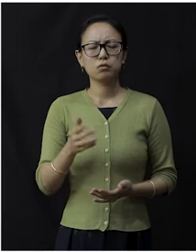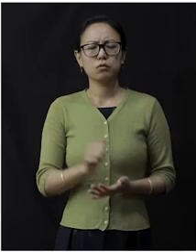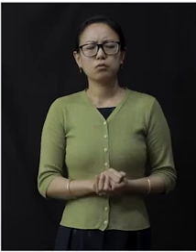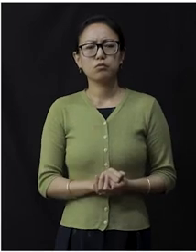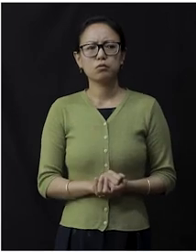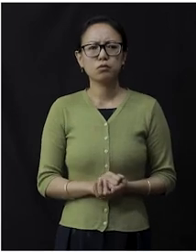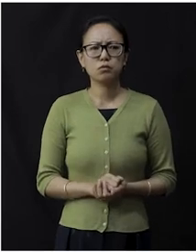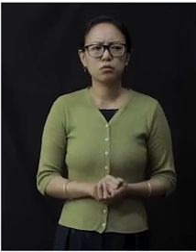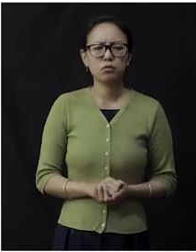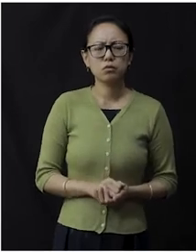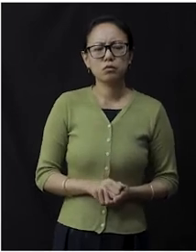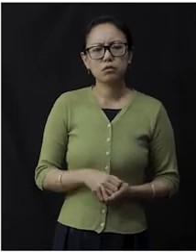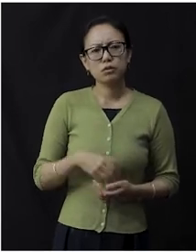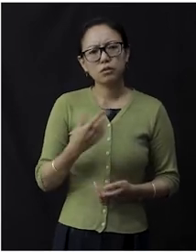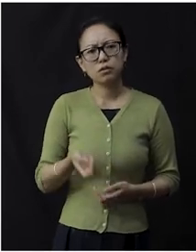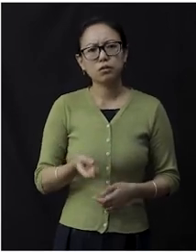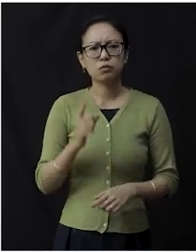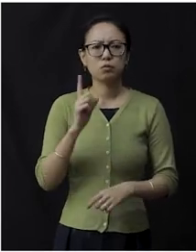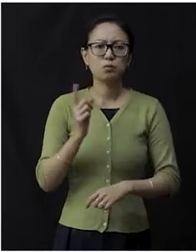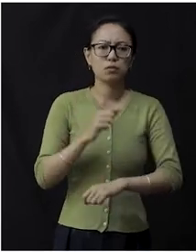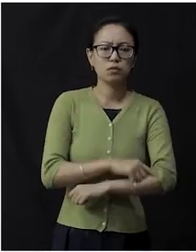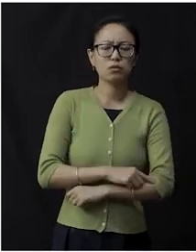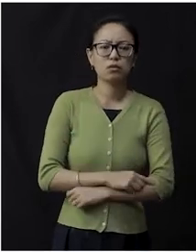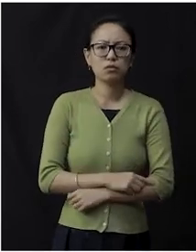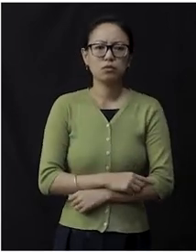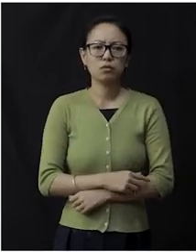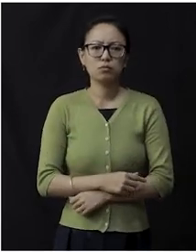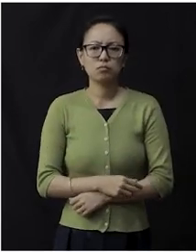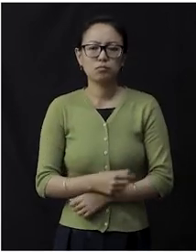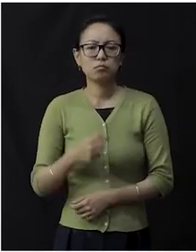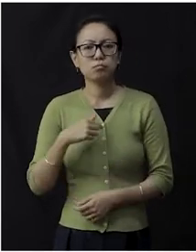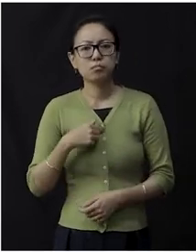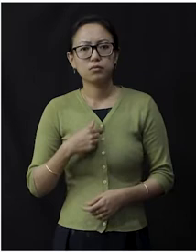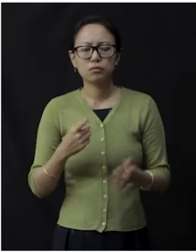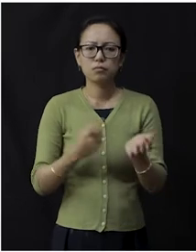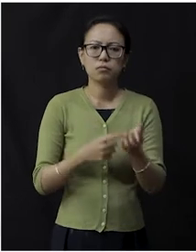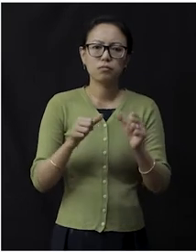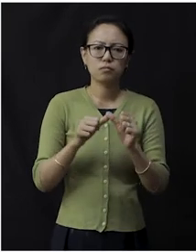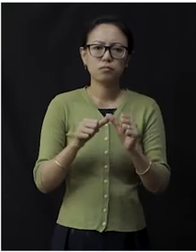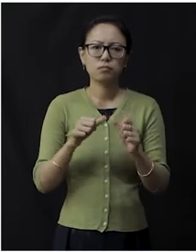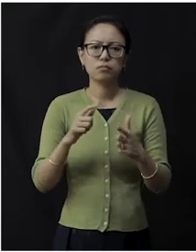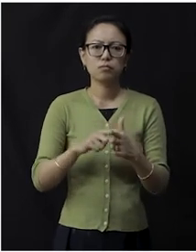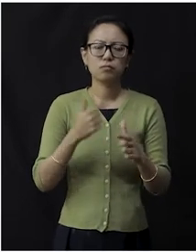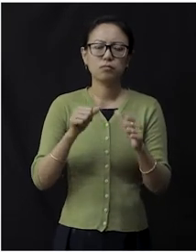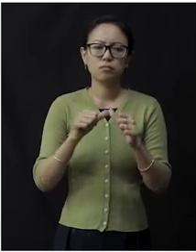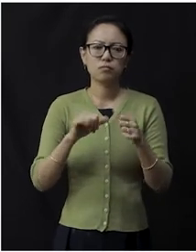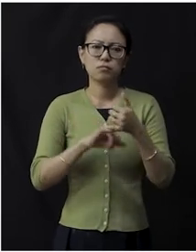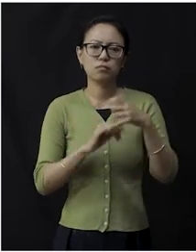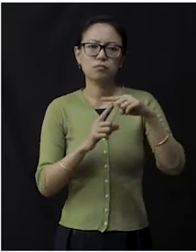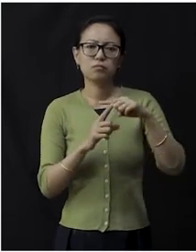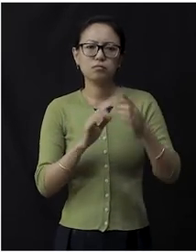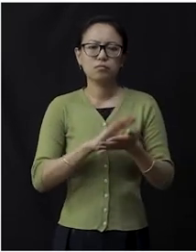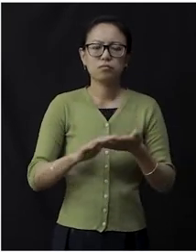imagination? Then one day, because I'm from Rajasthan, I saw a camel and I saw a big, big hump on